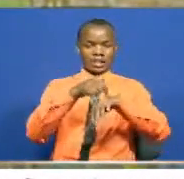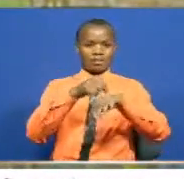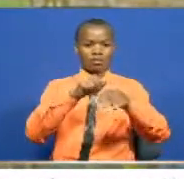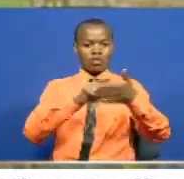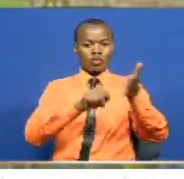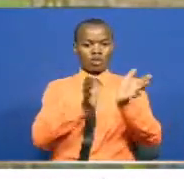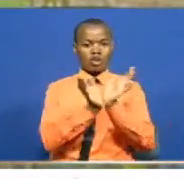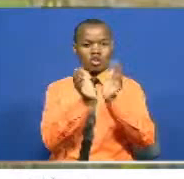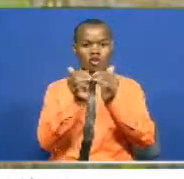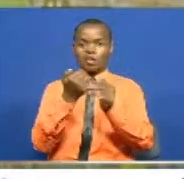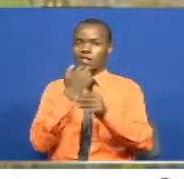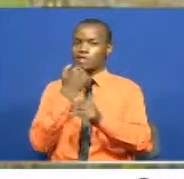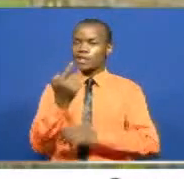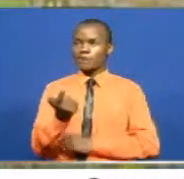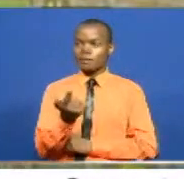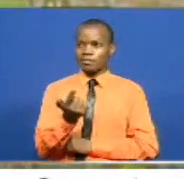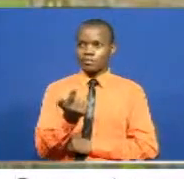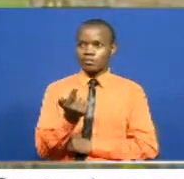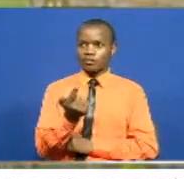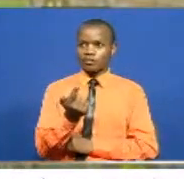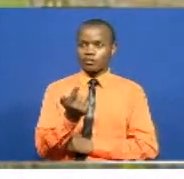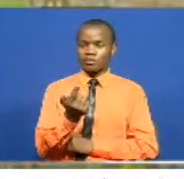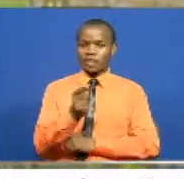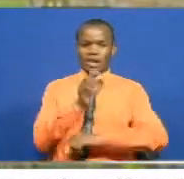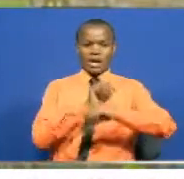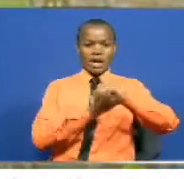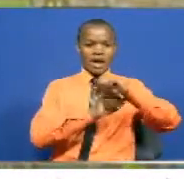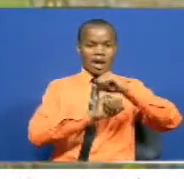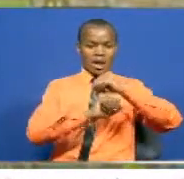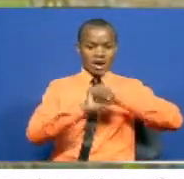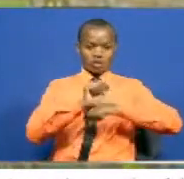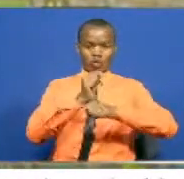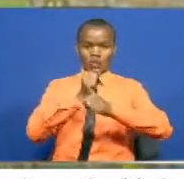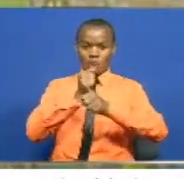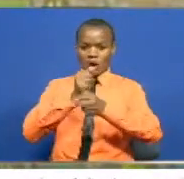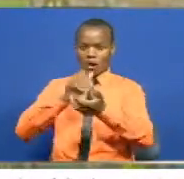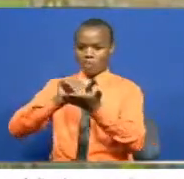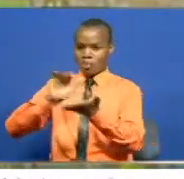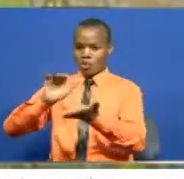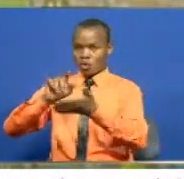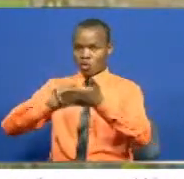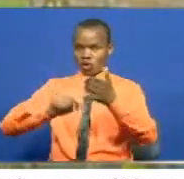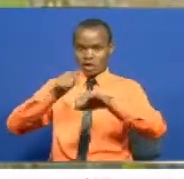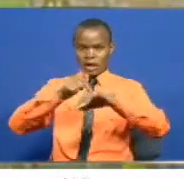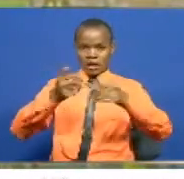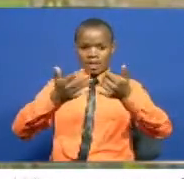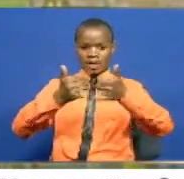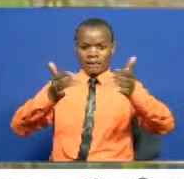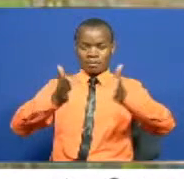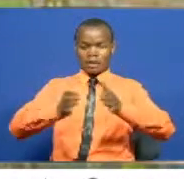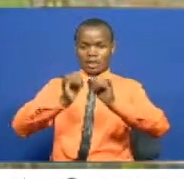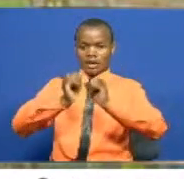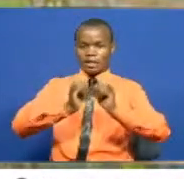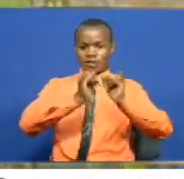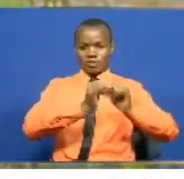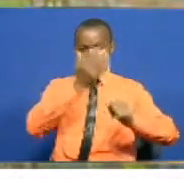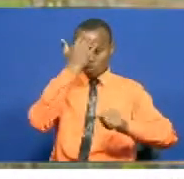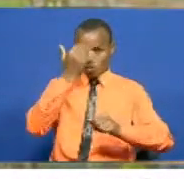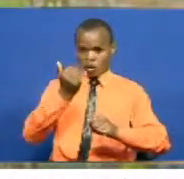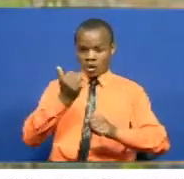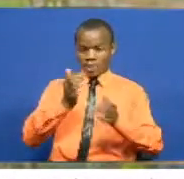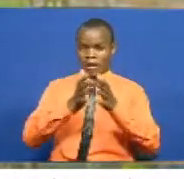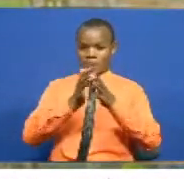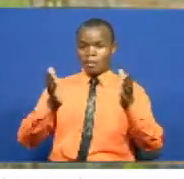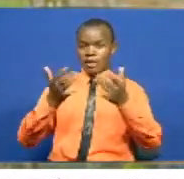is saying, how much more work are you putting in as players individually? Because some of the greatest players